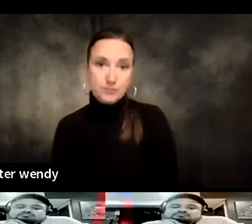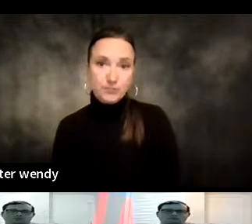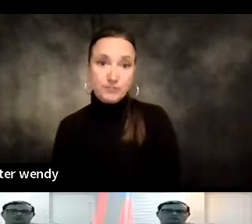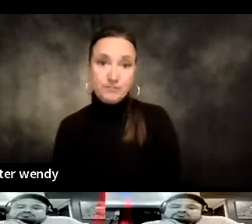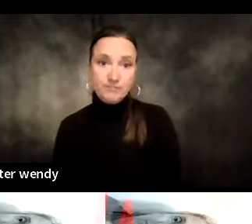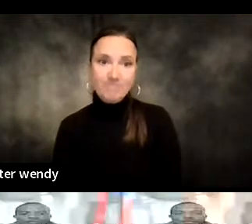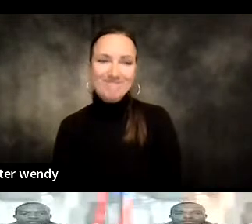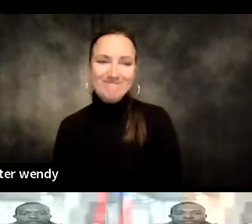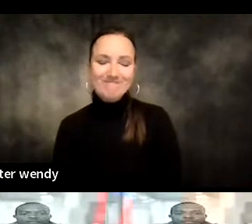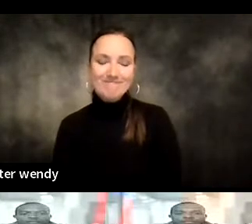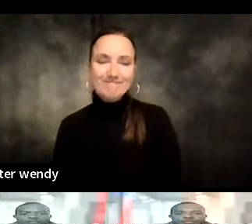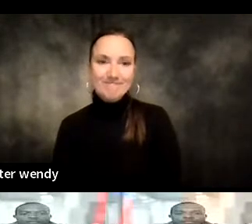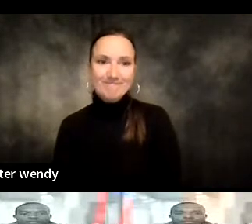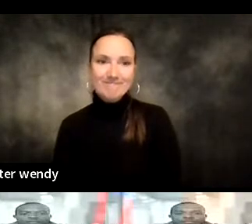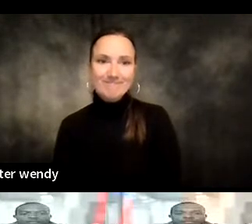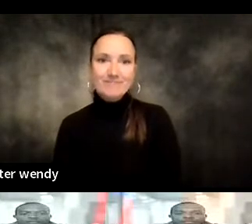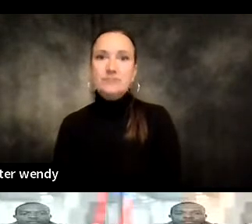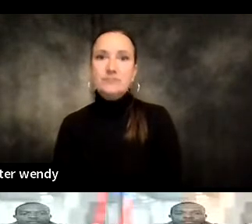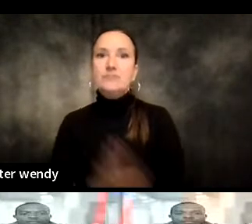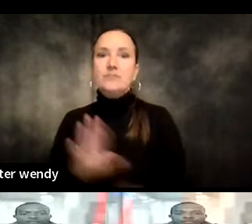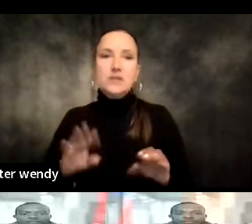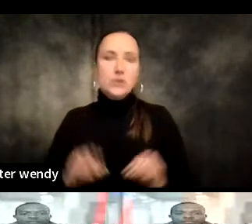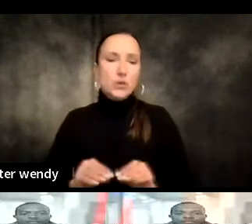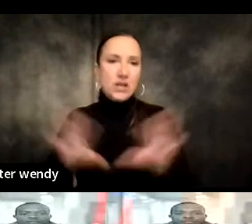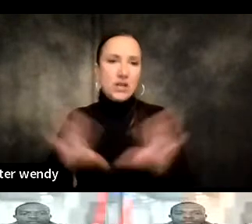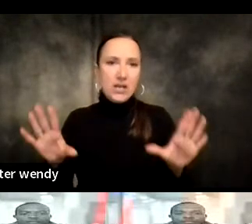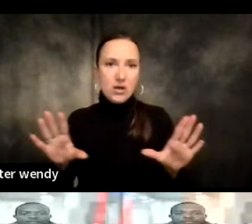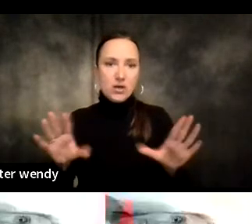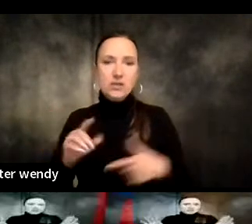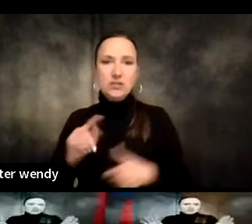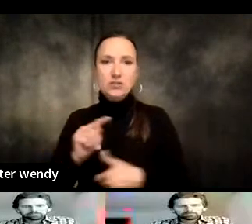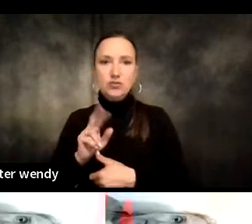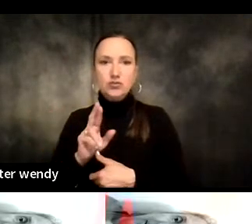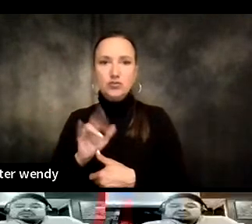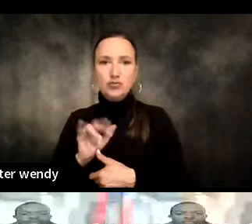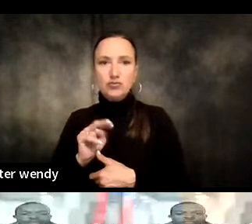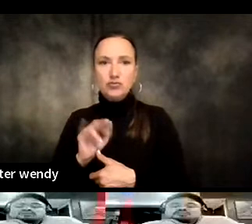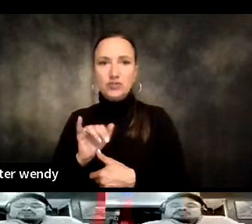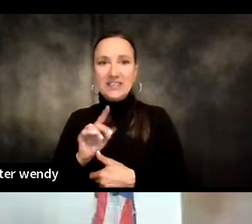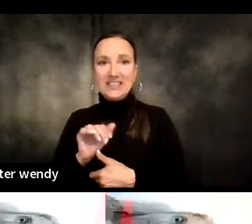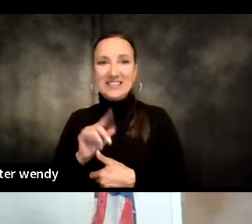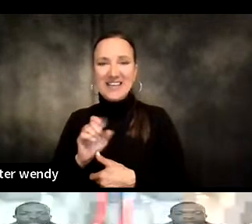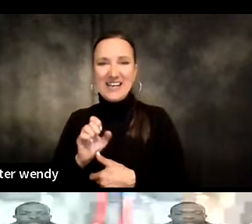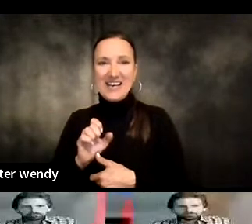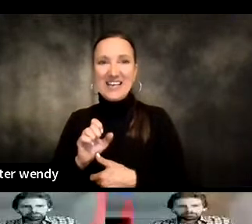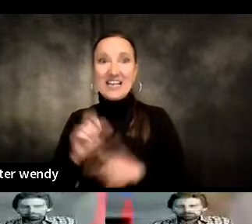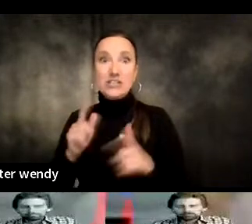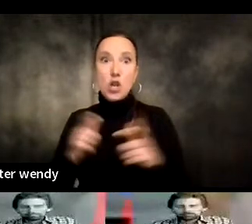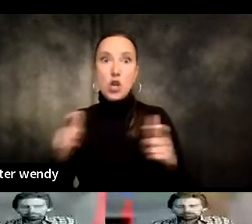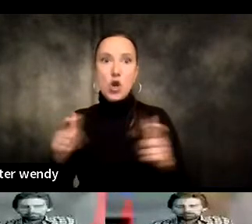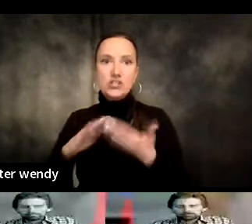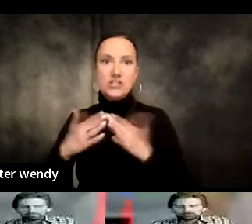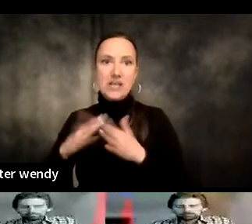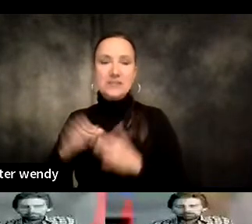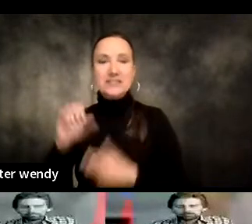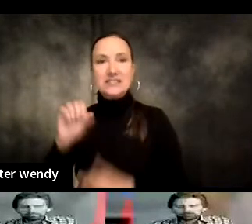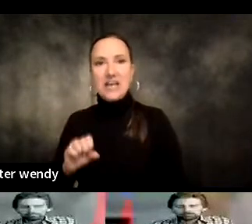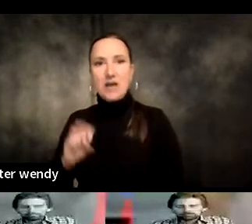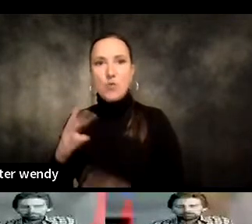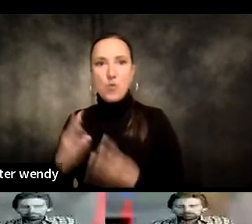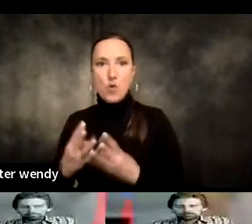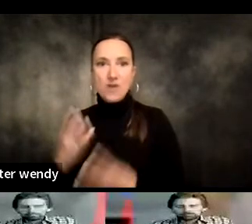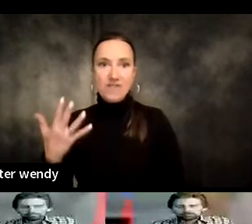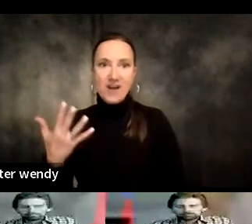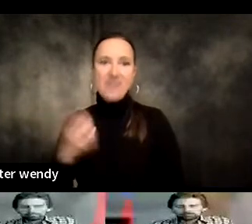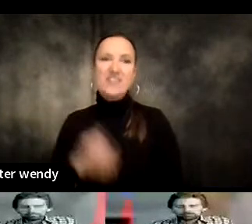you. And just to make it clear to the public, Trinidad is the largest neighborhood here in South Ward 5, and it has a composition of 4